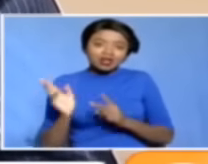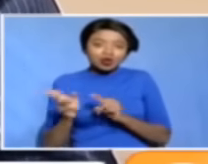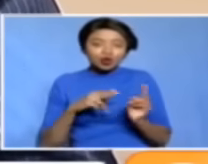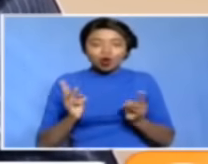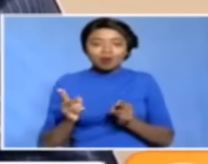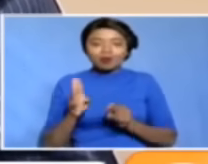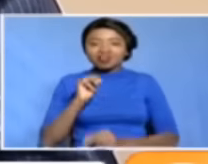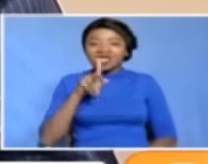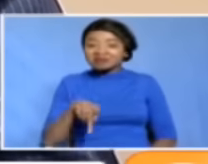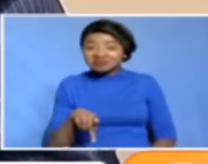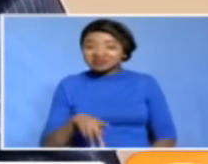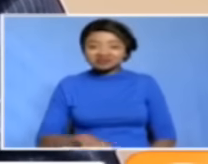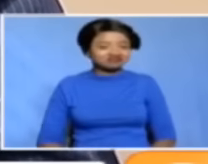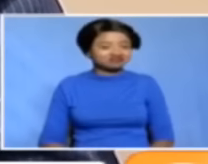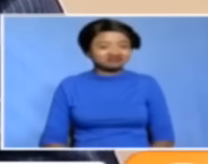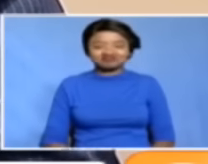parliament.